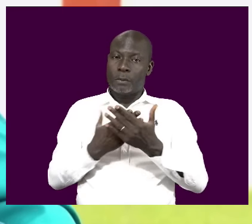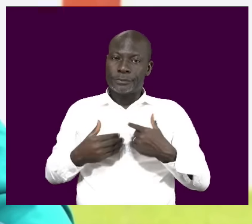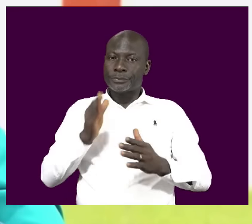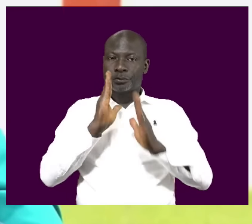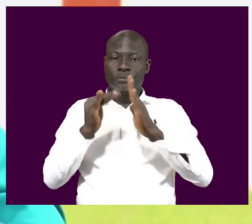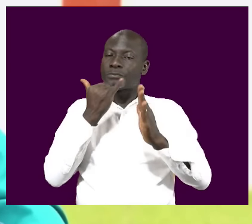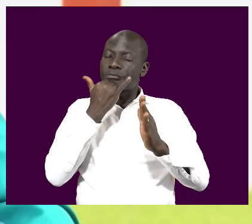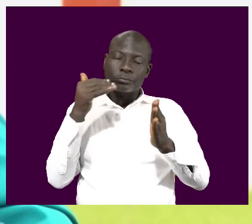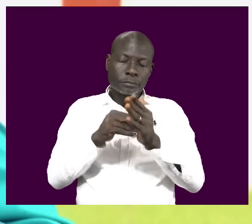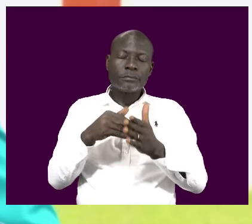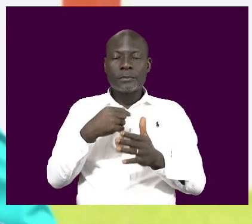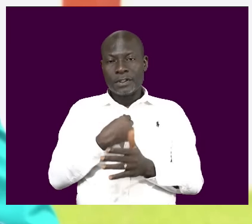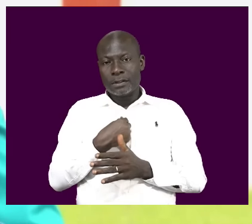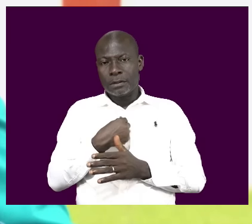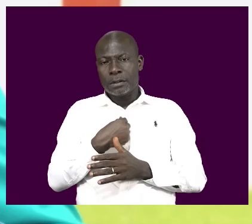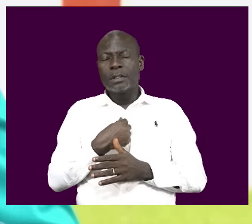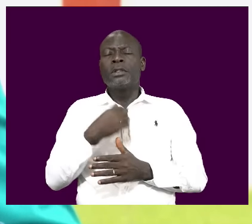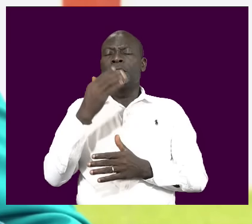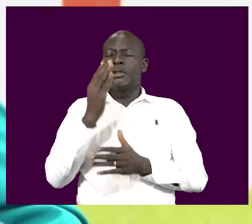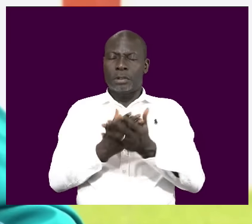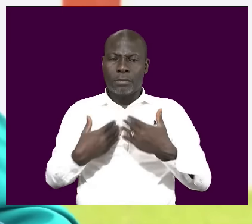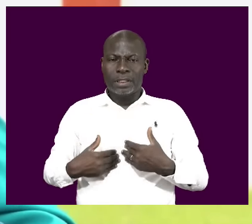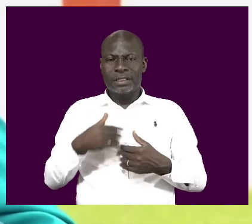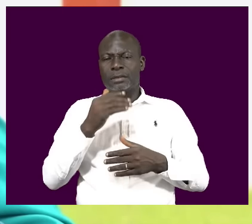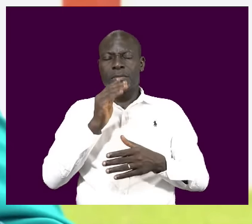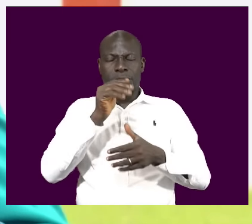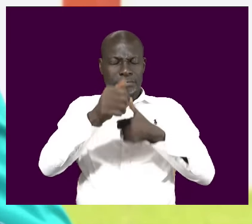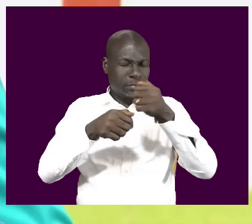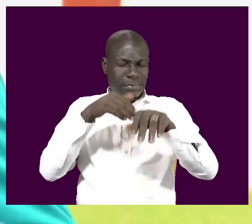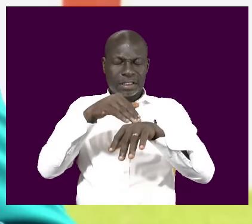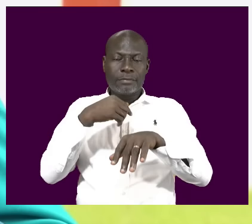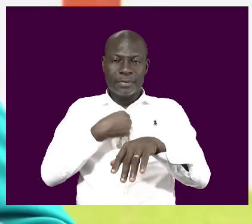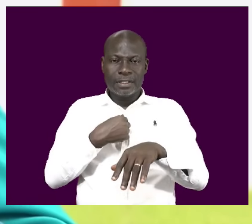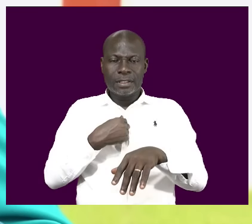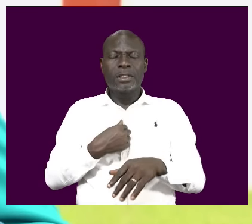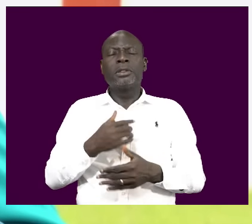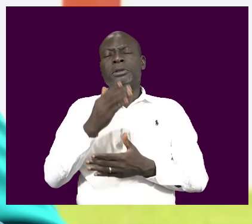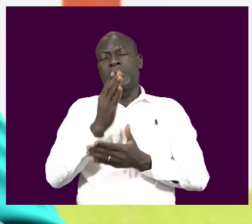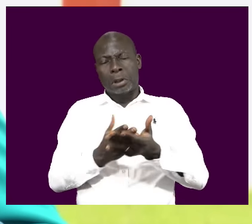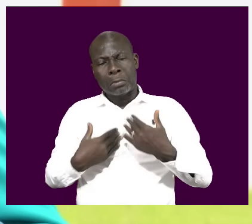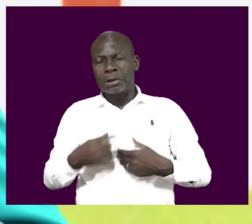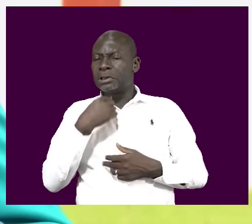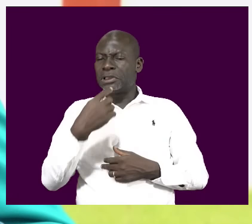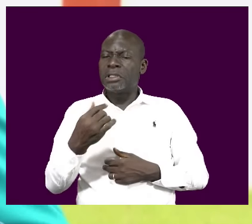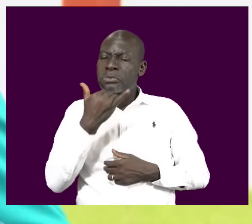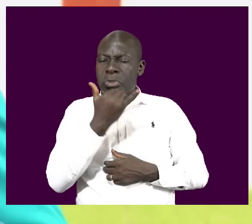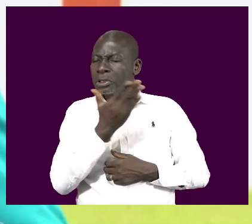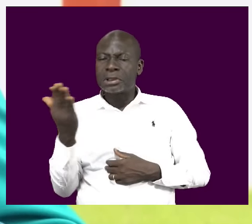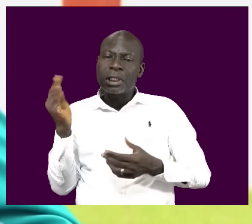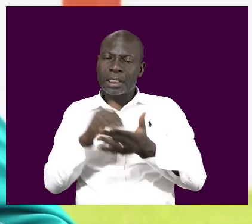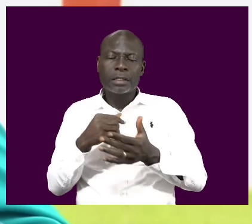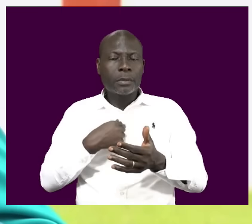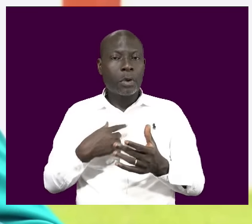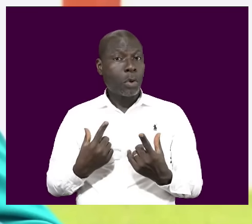moni. Obi di asam eto me so. Obi di matam a. E dia ne sasa